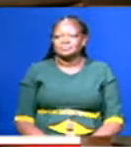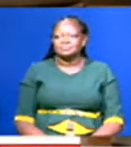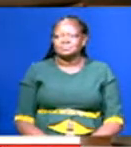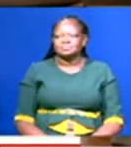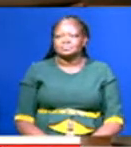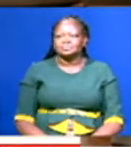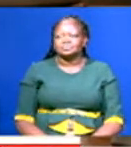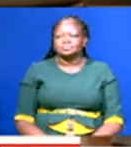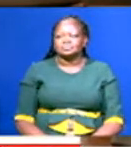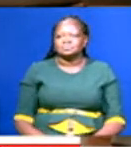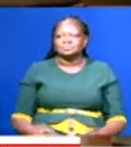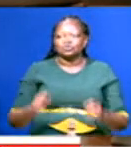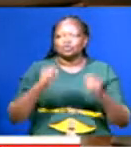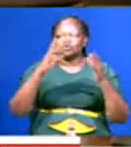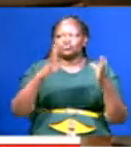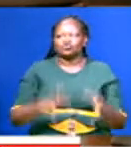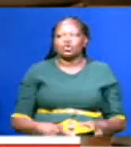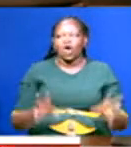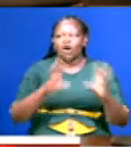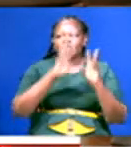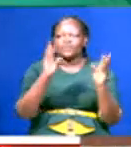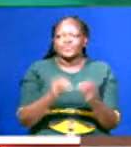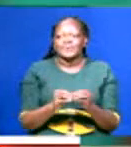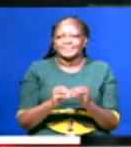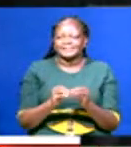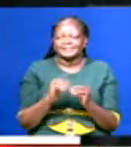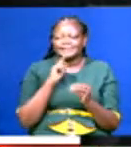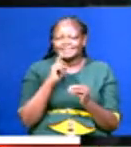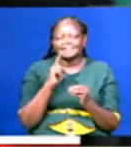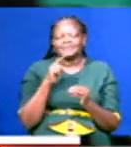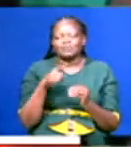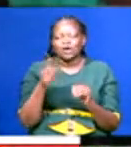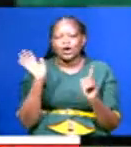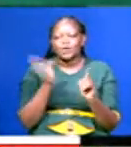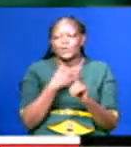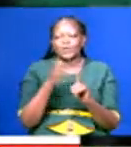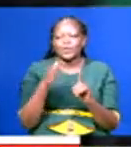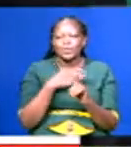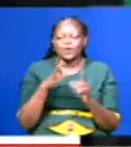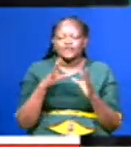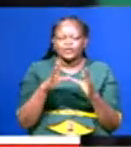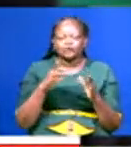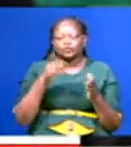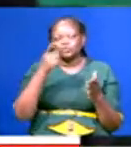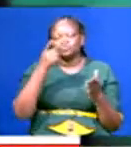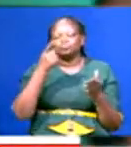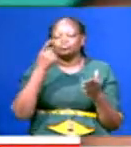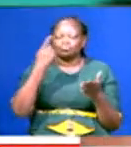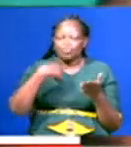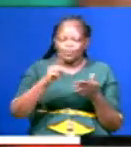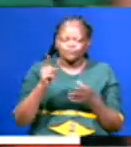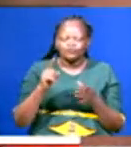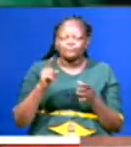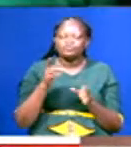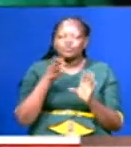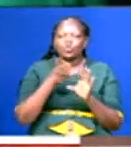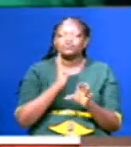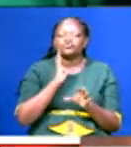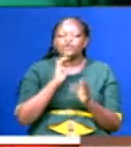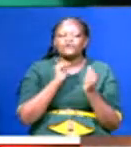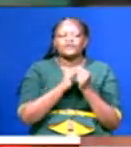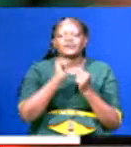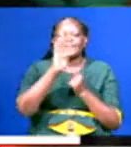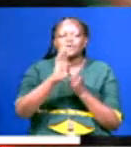The Controller of Budget, Margaret Nyakango, says she was coerced to approve withdrawals of 15.5 billion shillings just